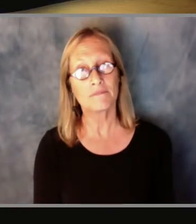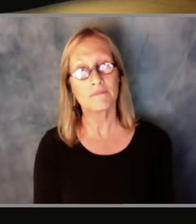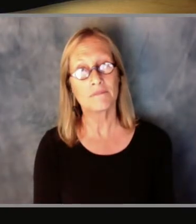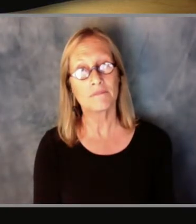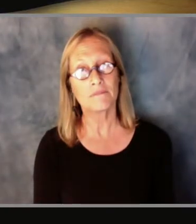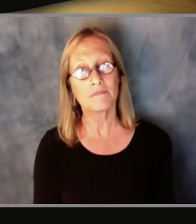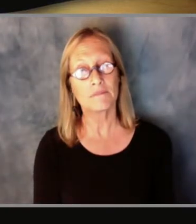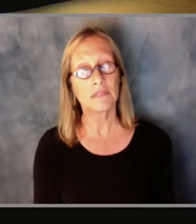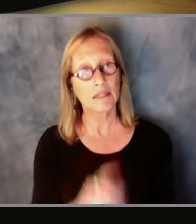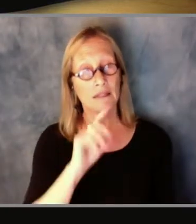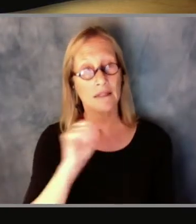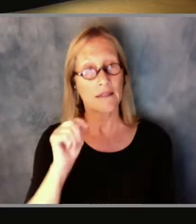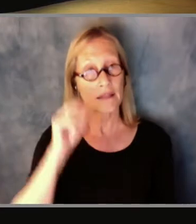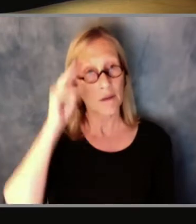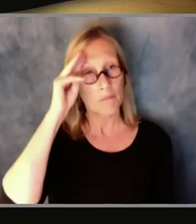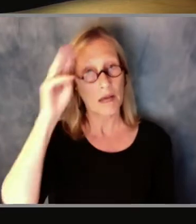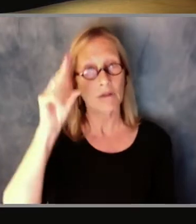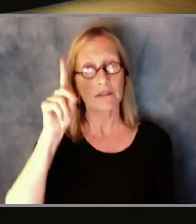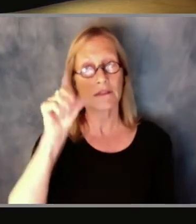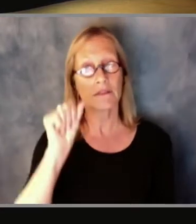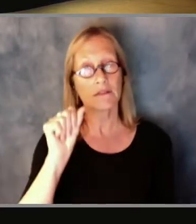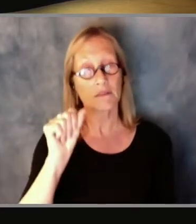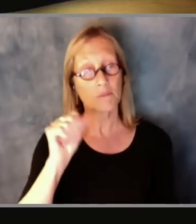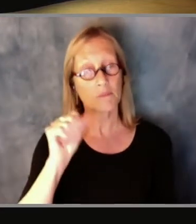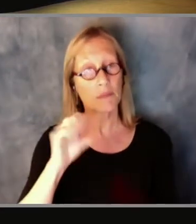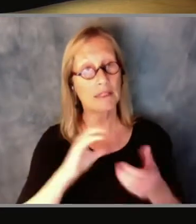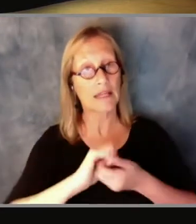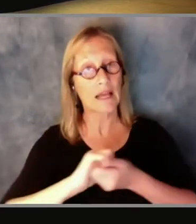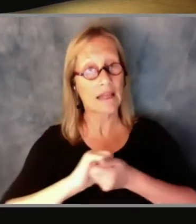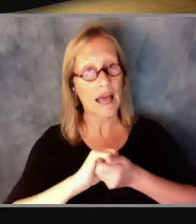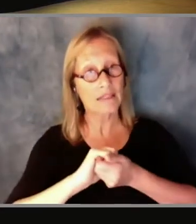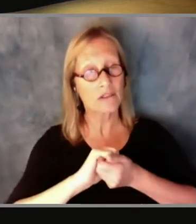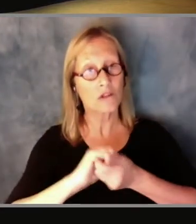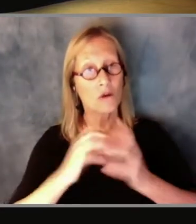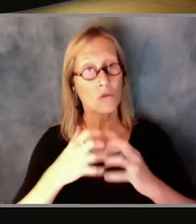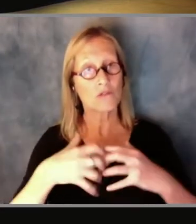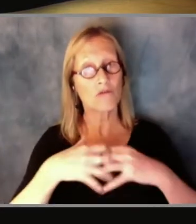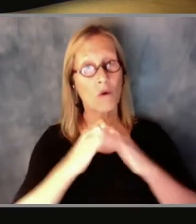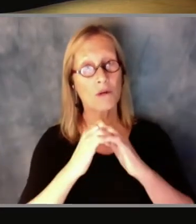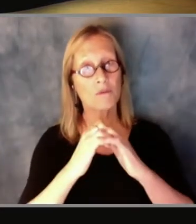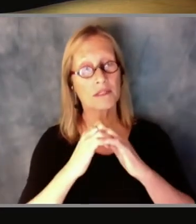The Maui Disability Alliance was formed